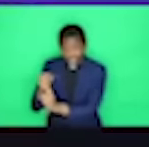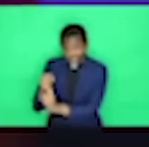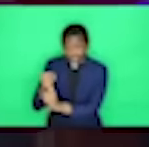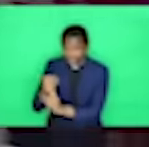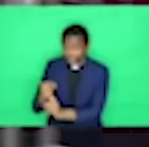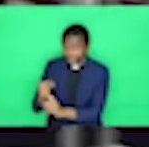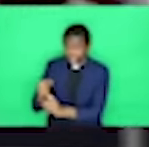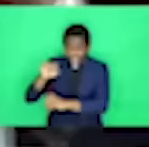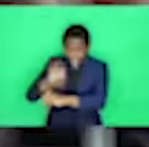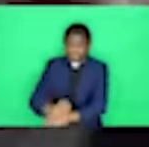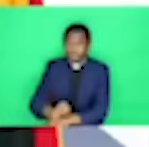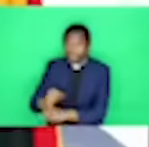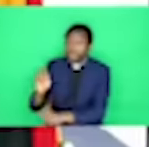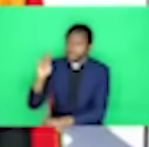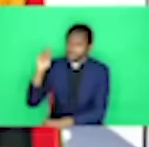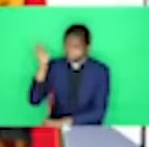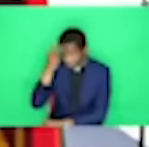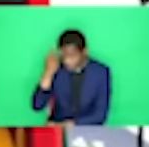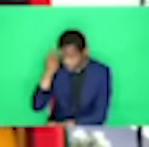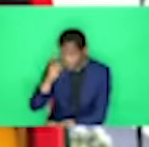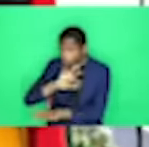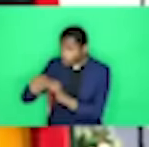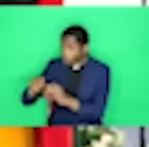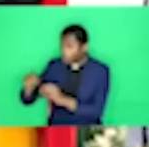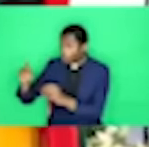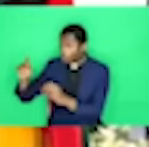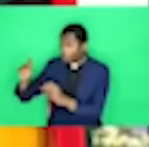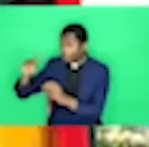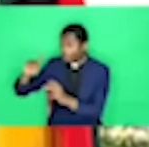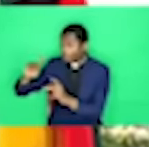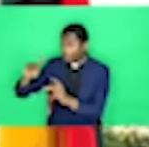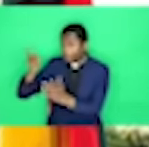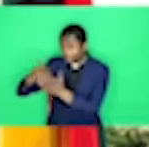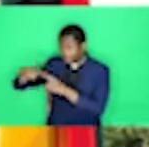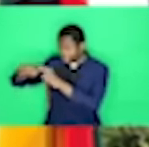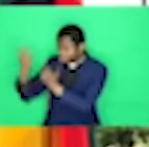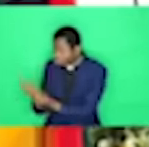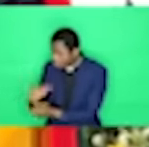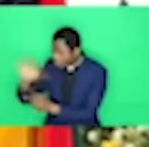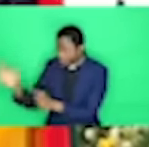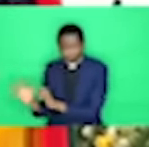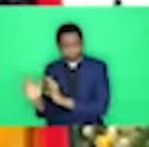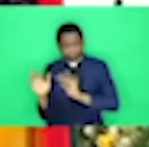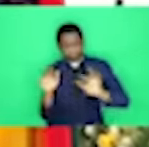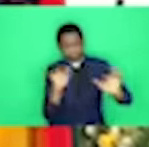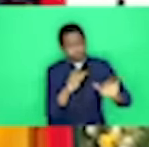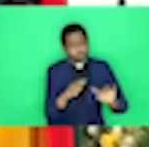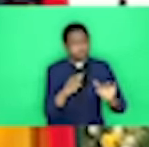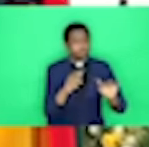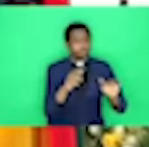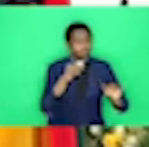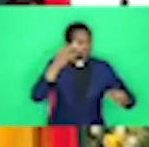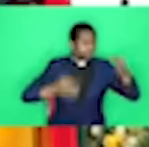storm the court, and before you say Jack, the matter is destroyed.